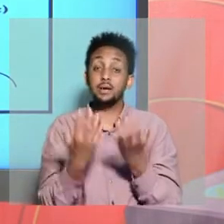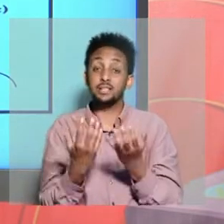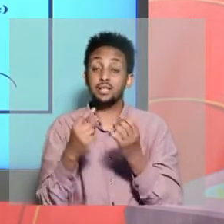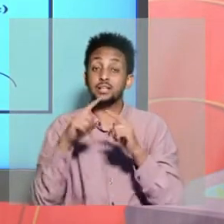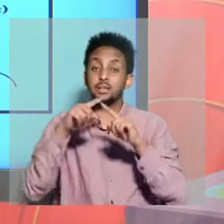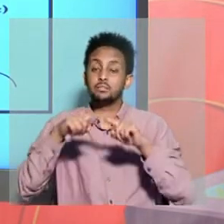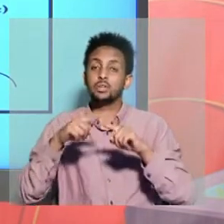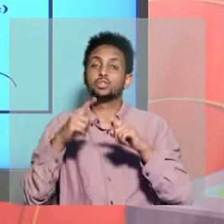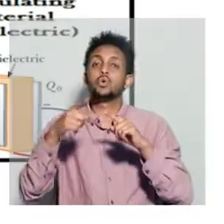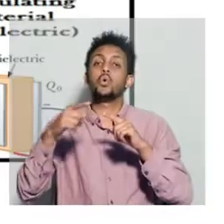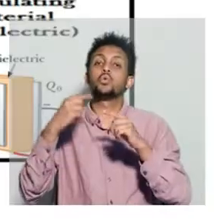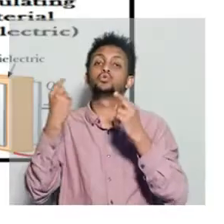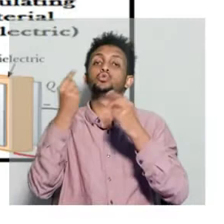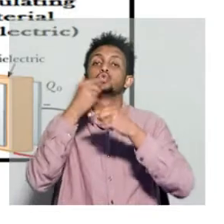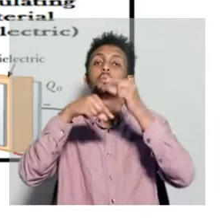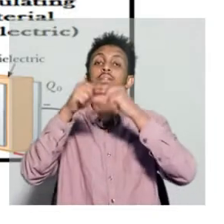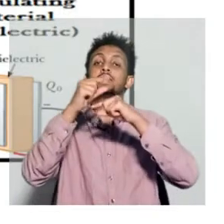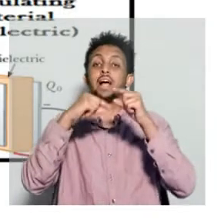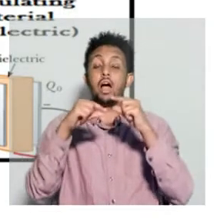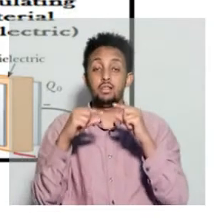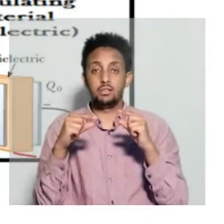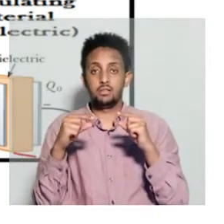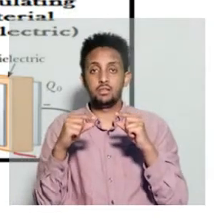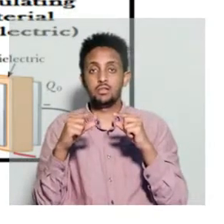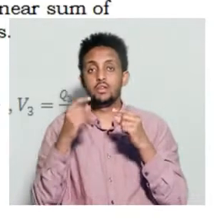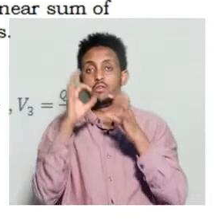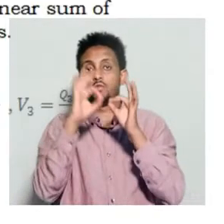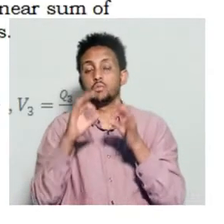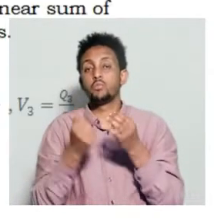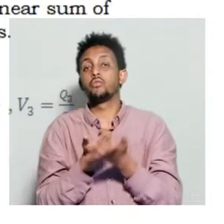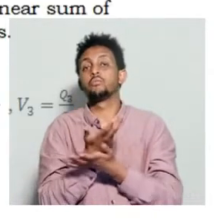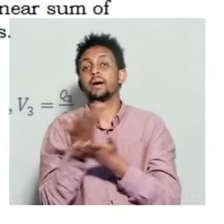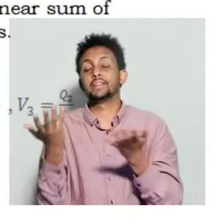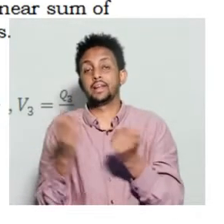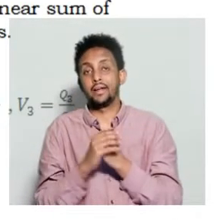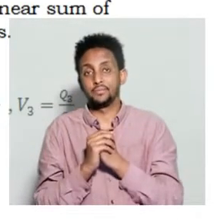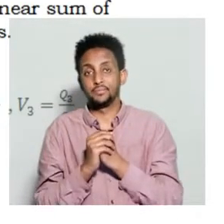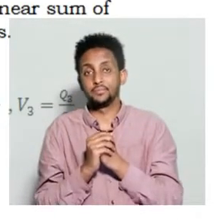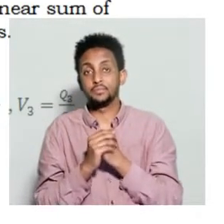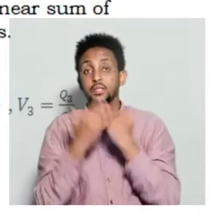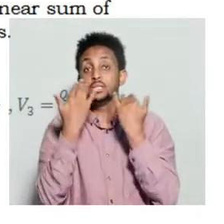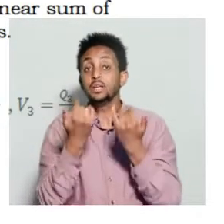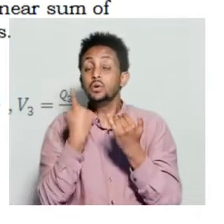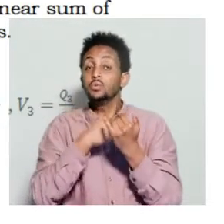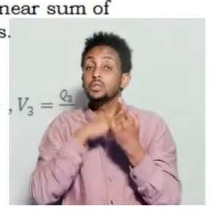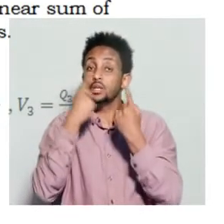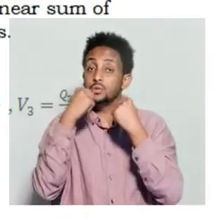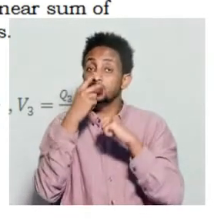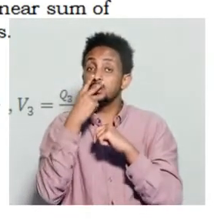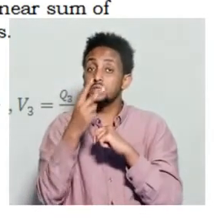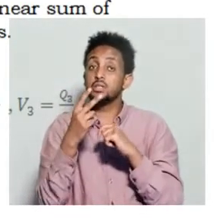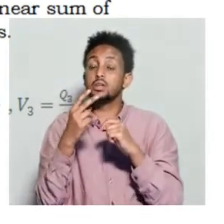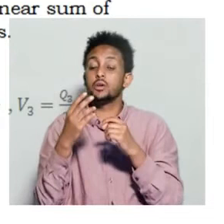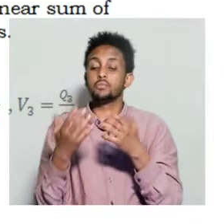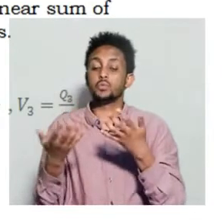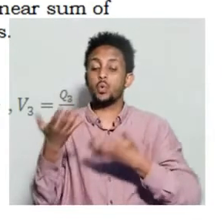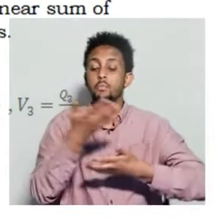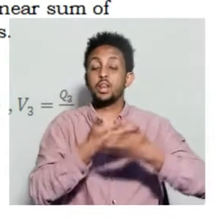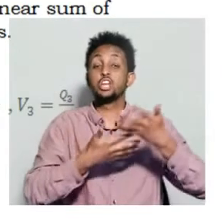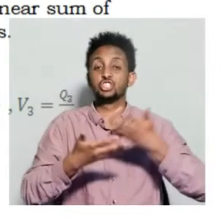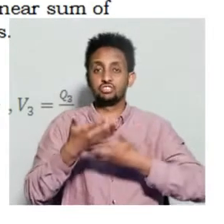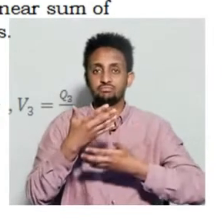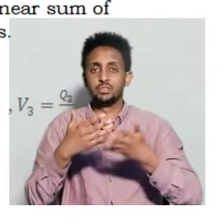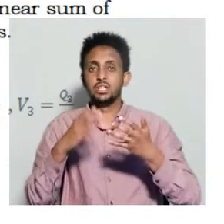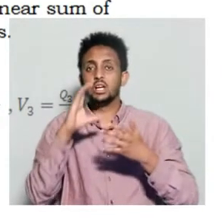depends on these geometrical properties of the material. And now let's try to see about the combination of